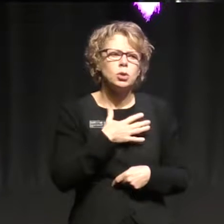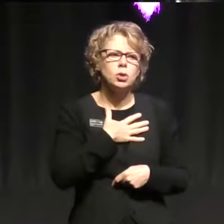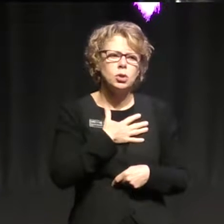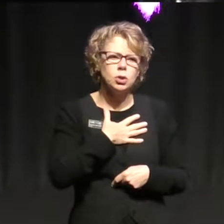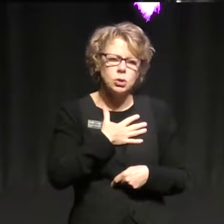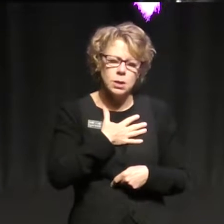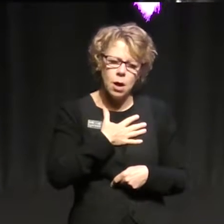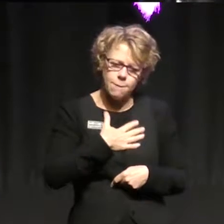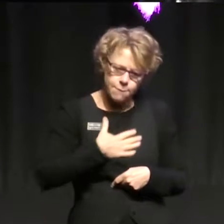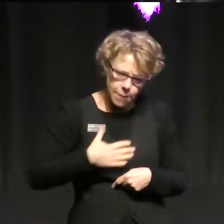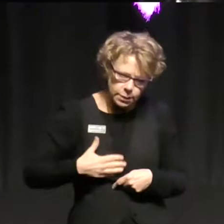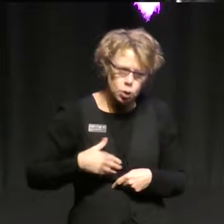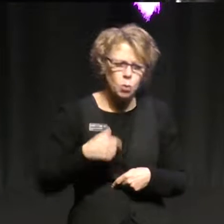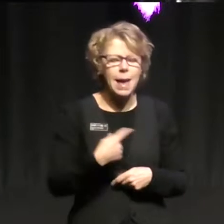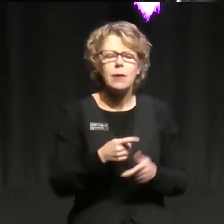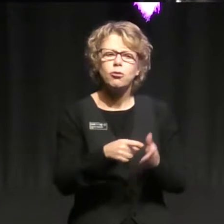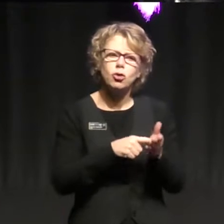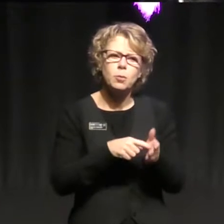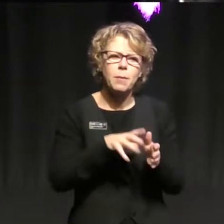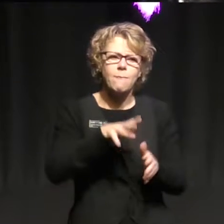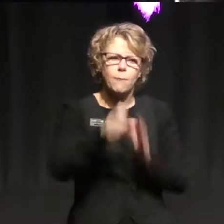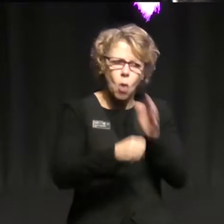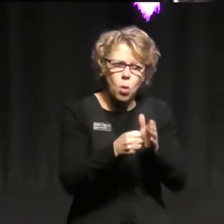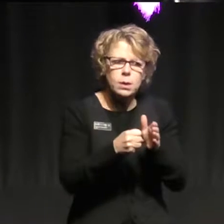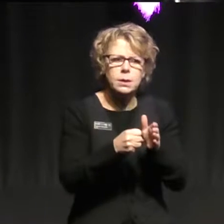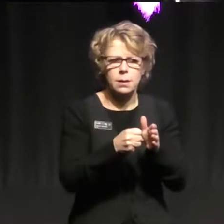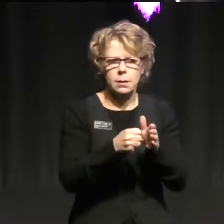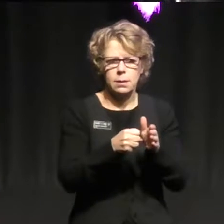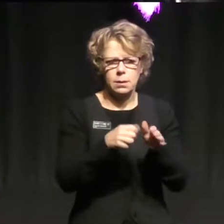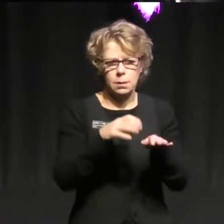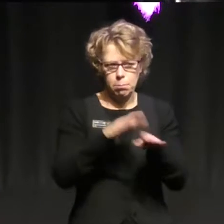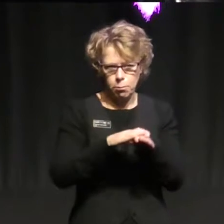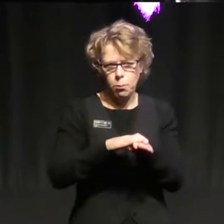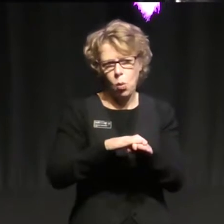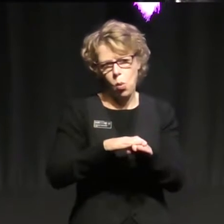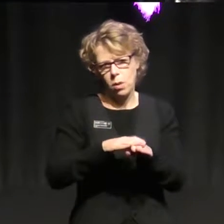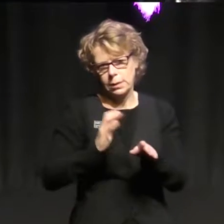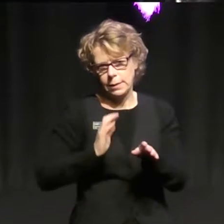of violence with the concept of the society. Mm-hmm.